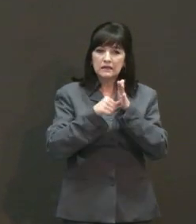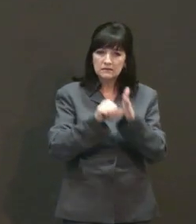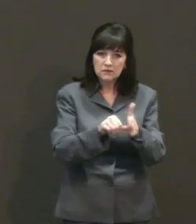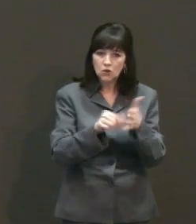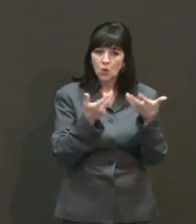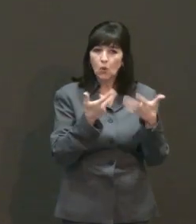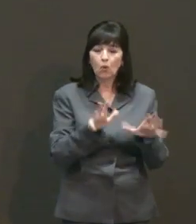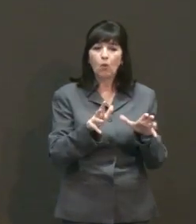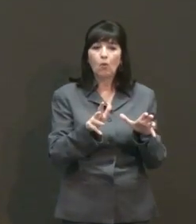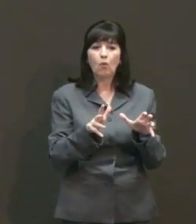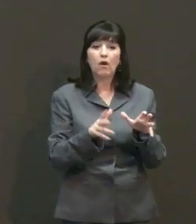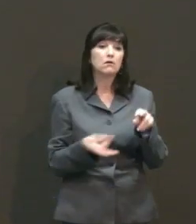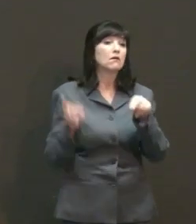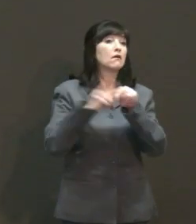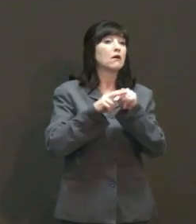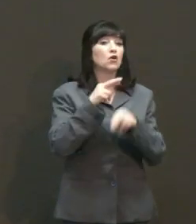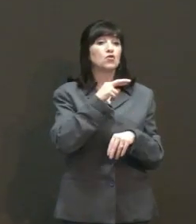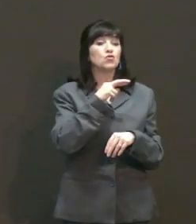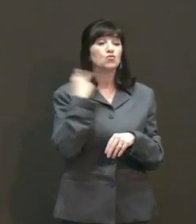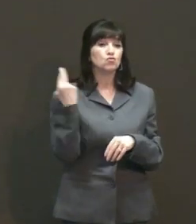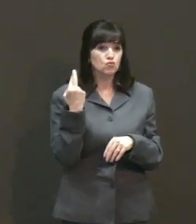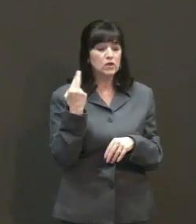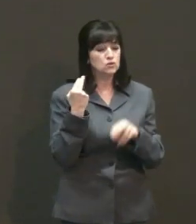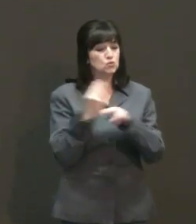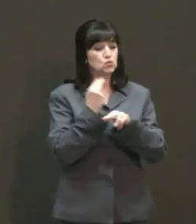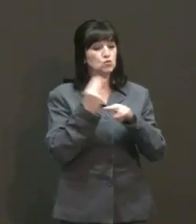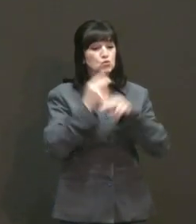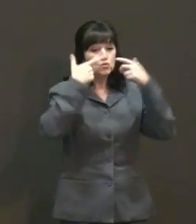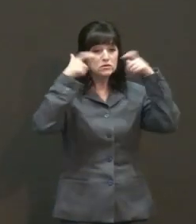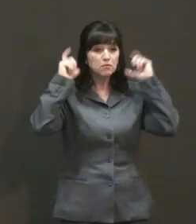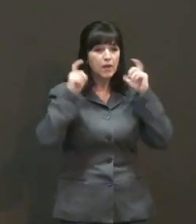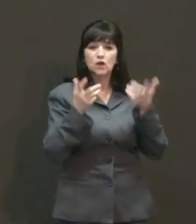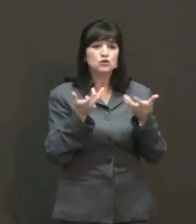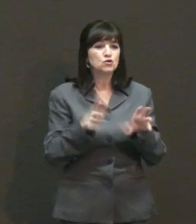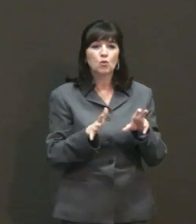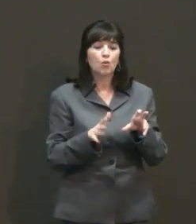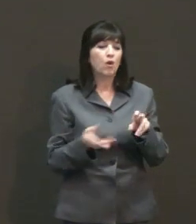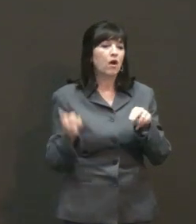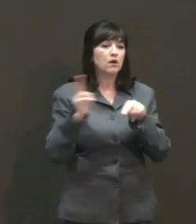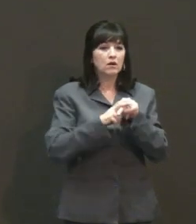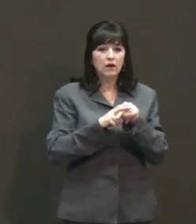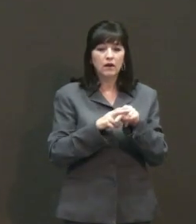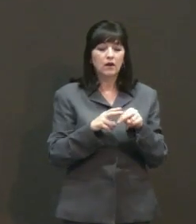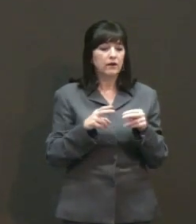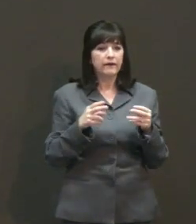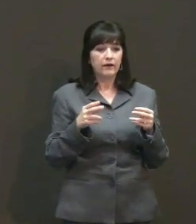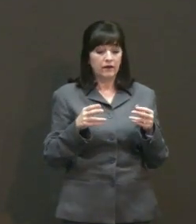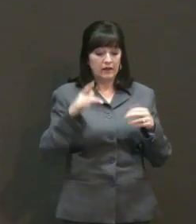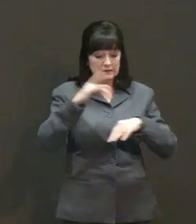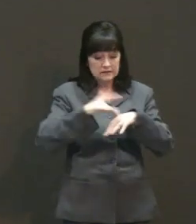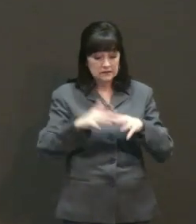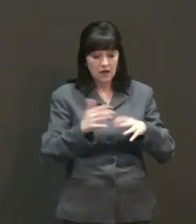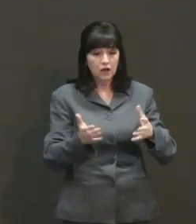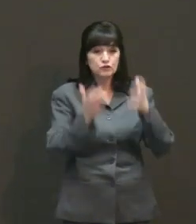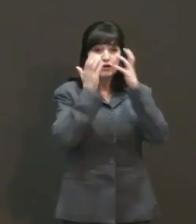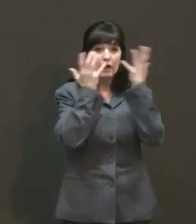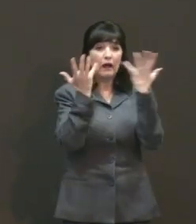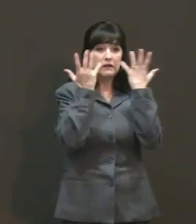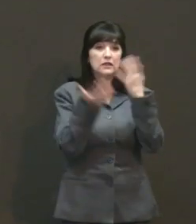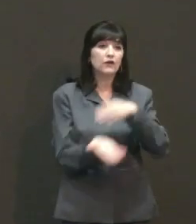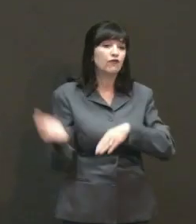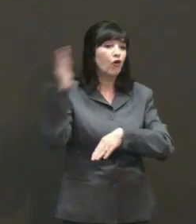important that when people use them, they don't touch them, they put them on, they keep them on, and